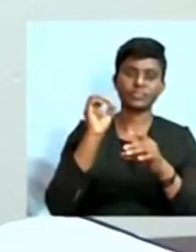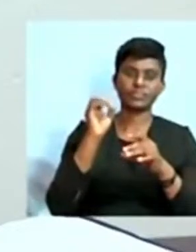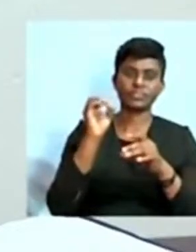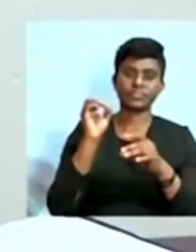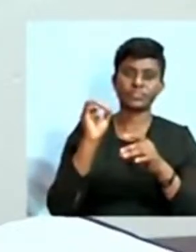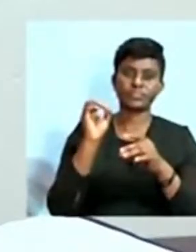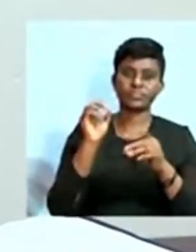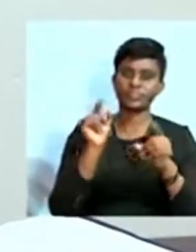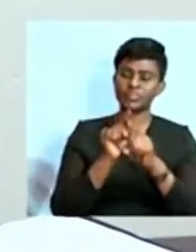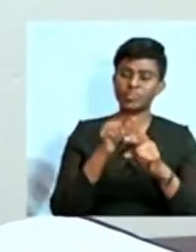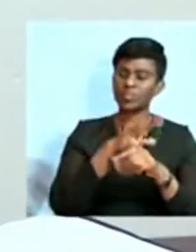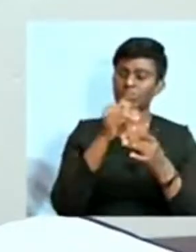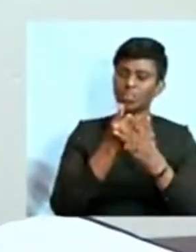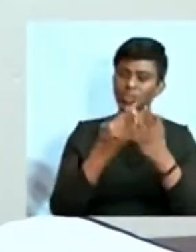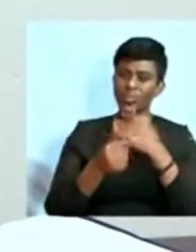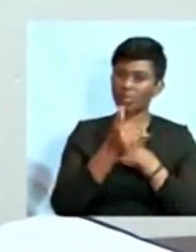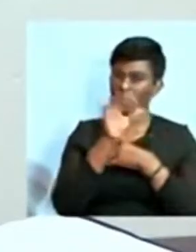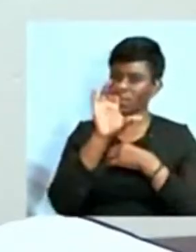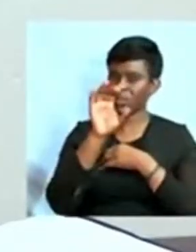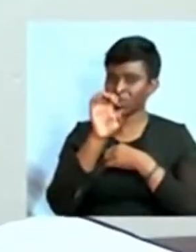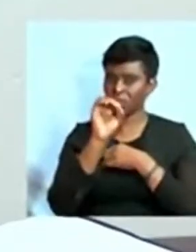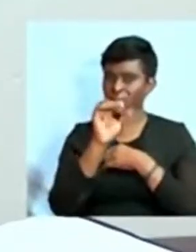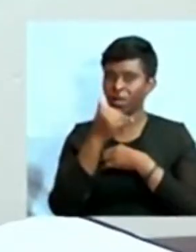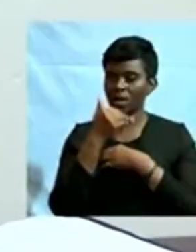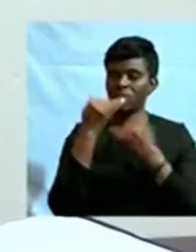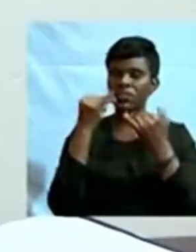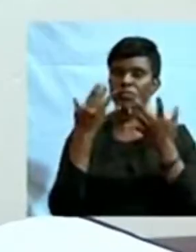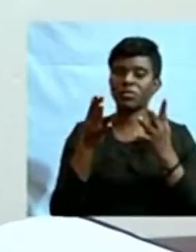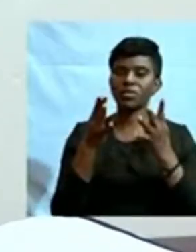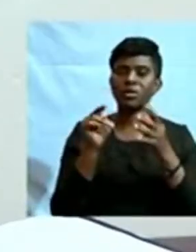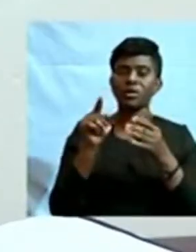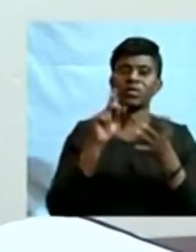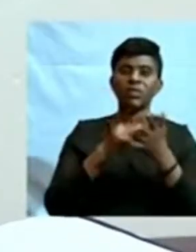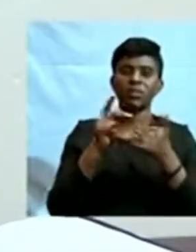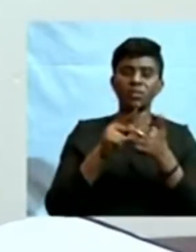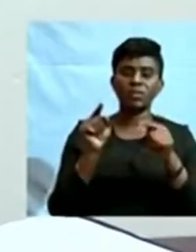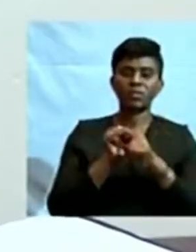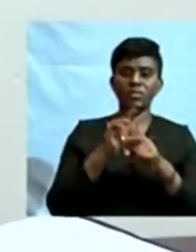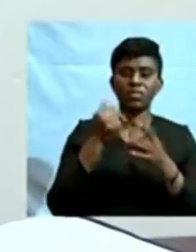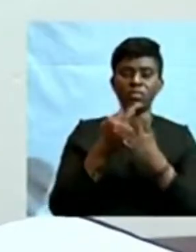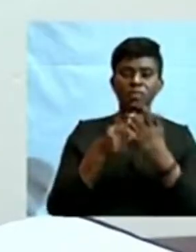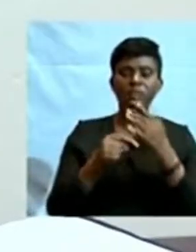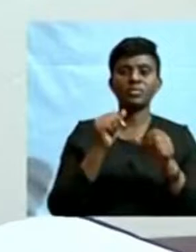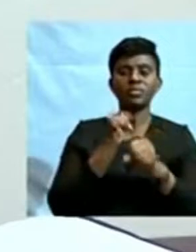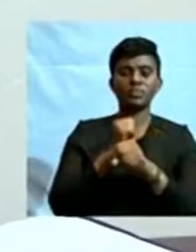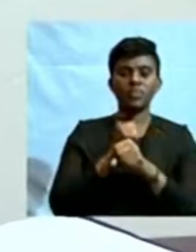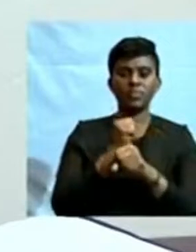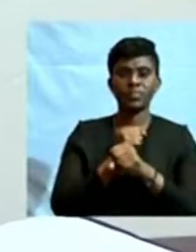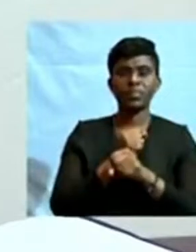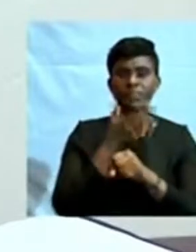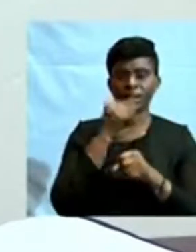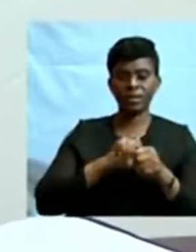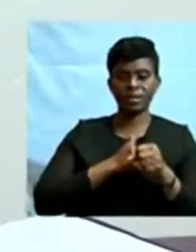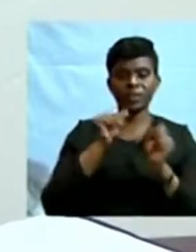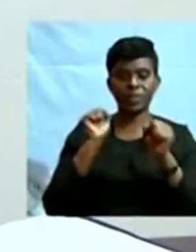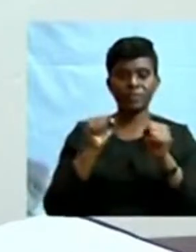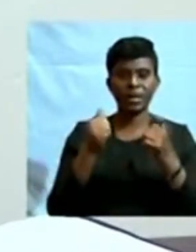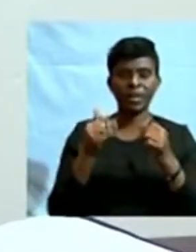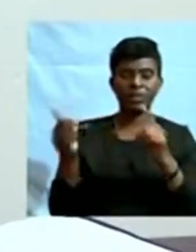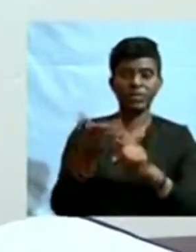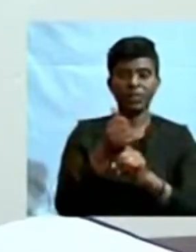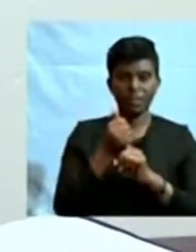agreement, and as the CEO has confirmed, that program is underway. So we should be able to